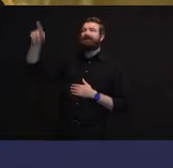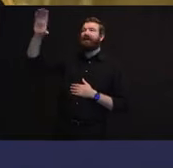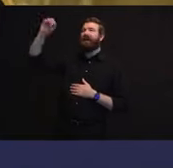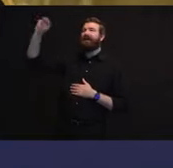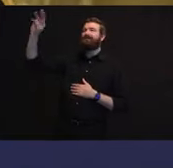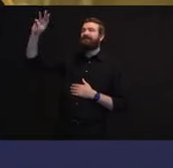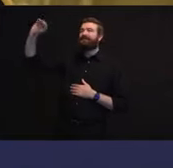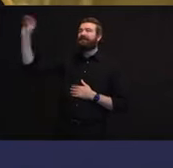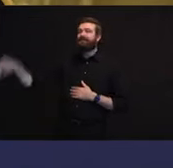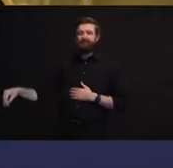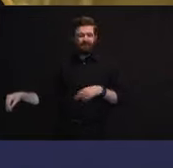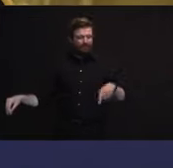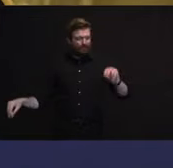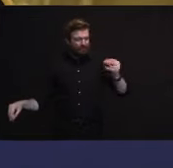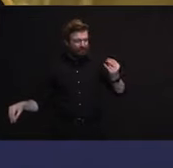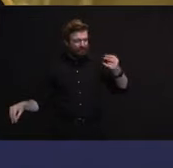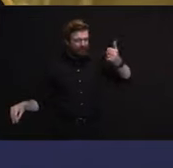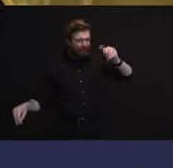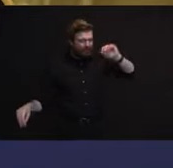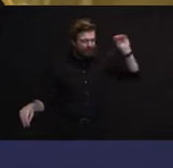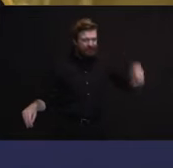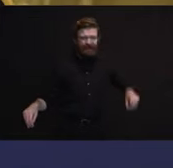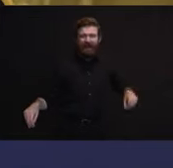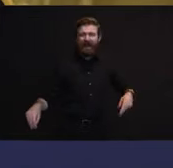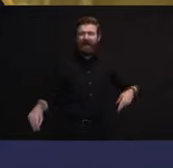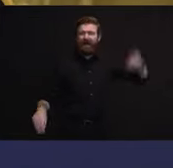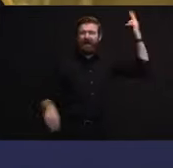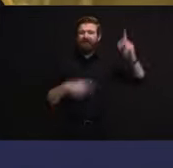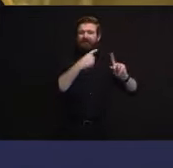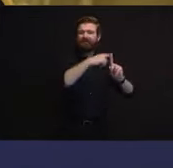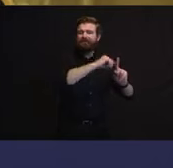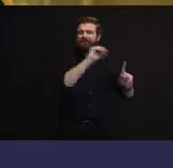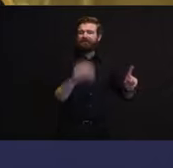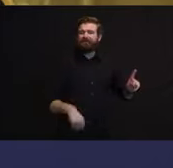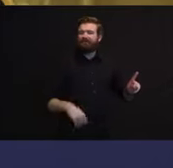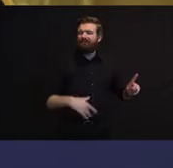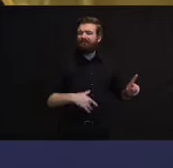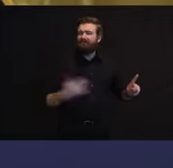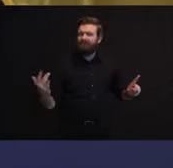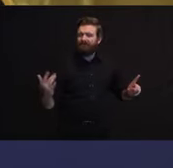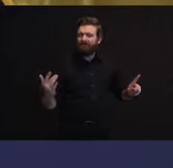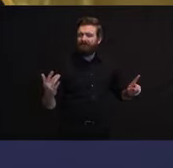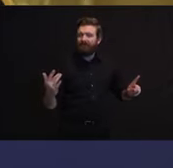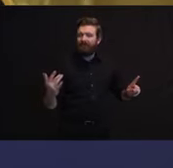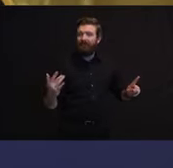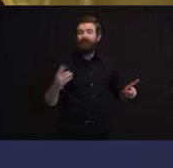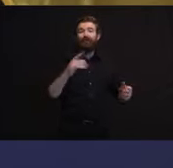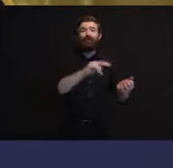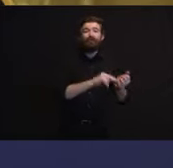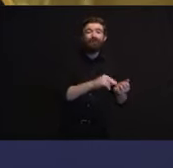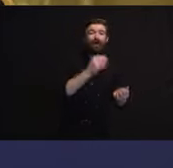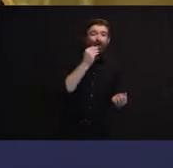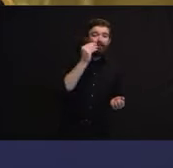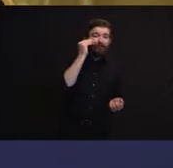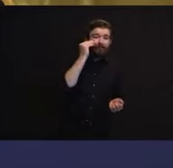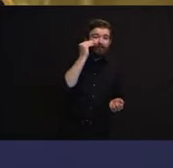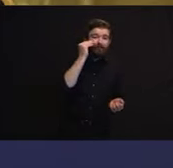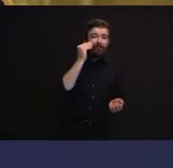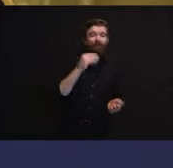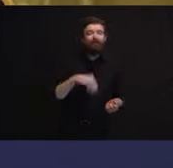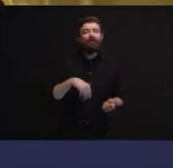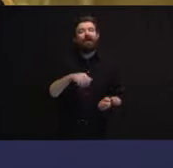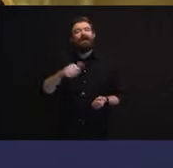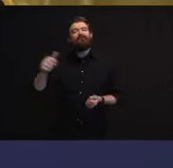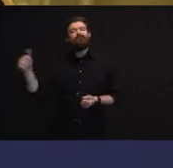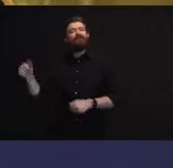2 more. Will nursing home and long-term care residents be included in the first priority phase for vaccines, the 1A group, as